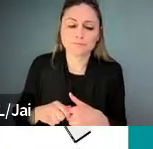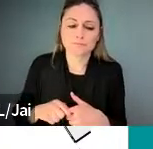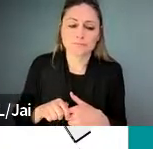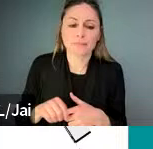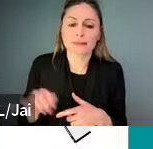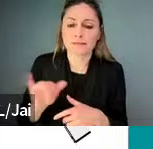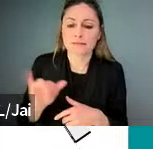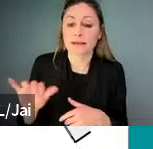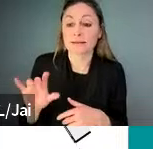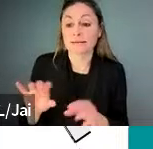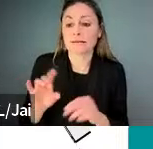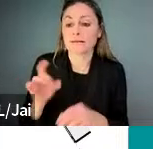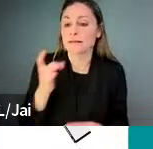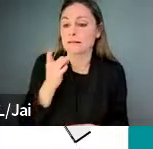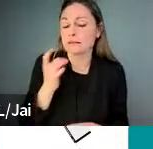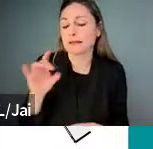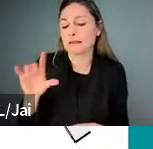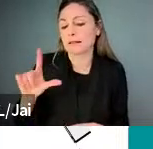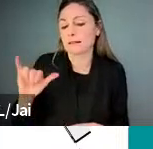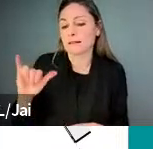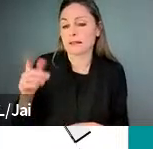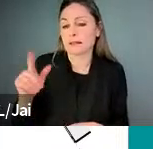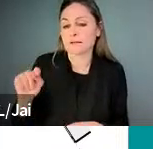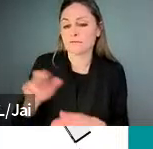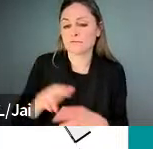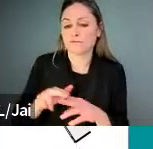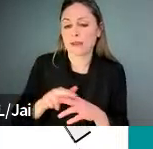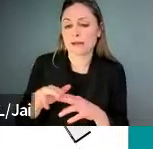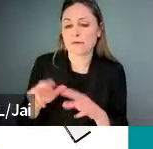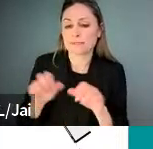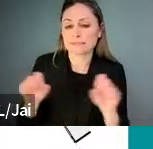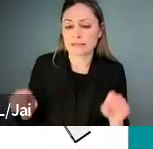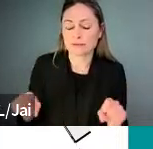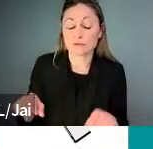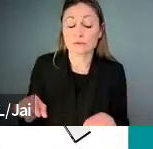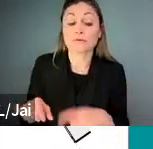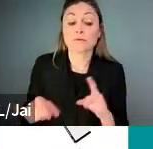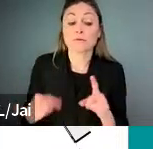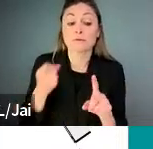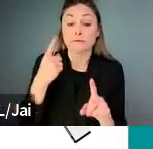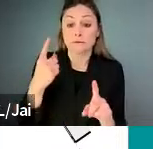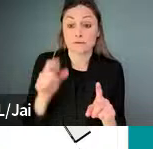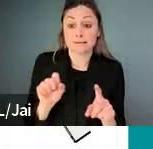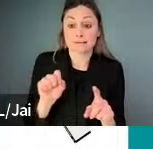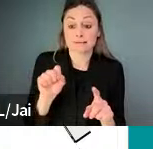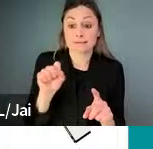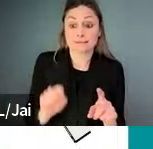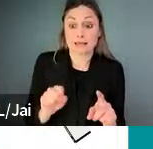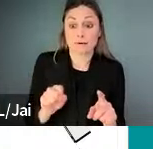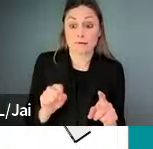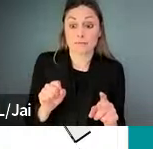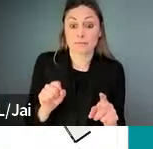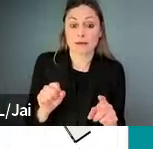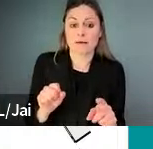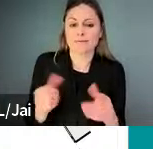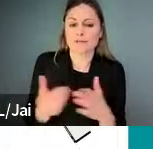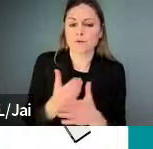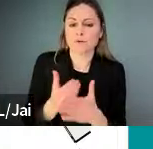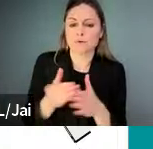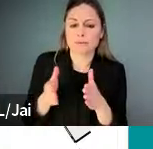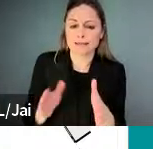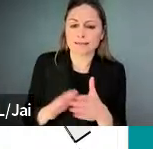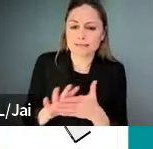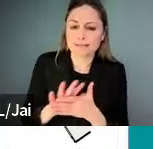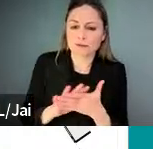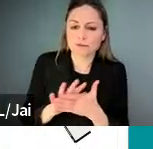system. So to kind of orient everybody here, that the I-5 southbound, the new lanes are in the gray there,